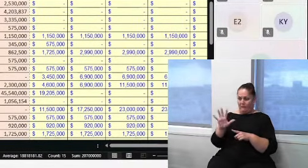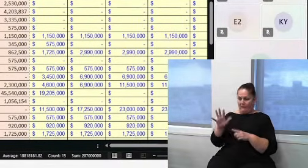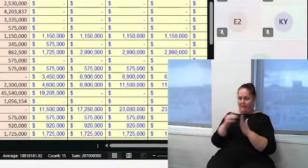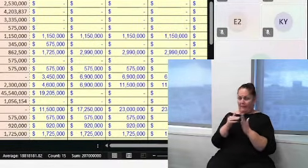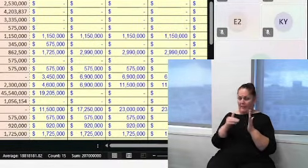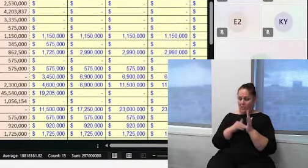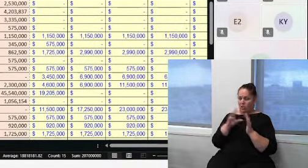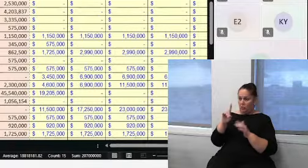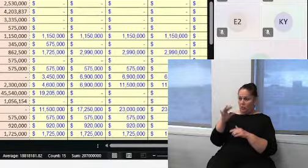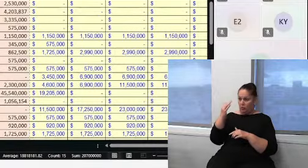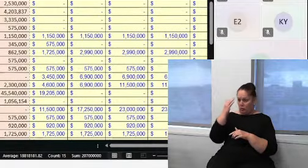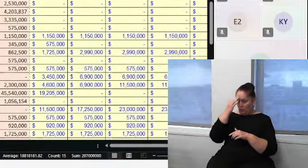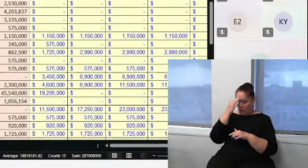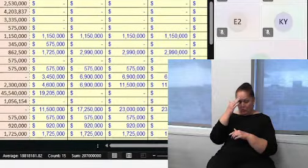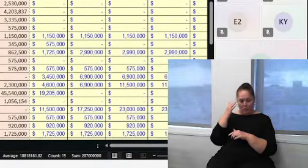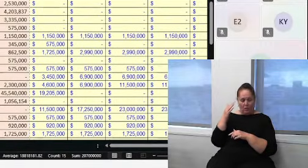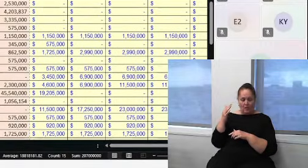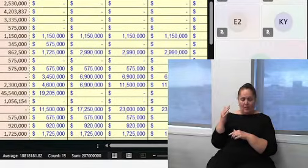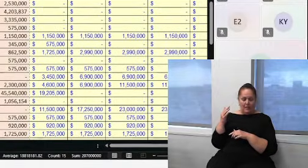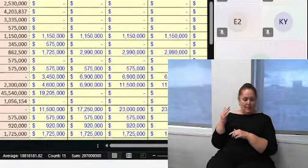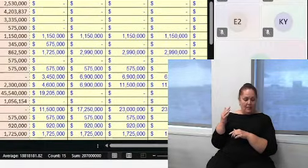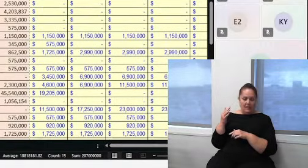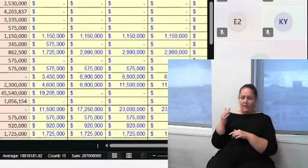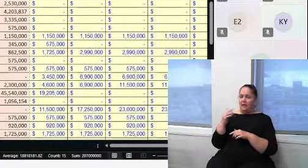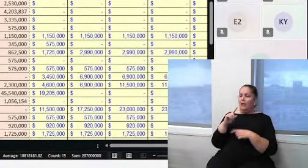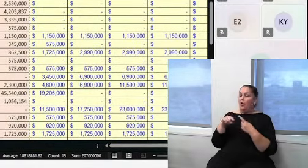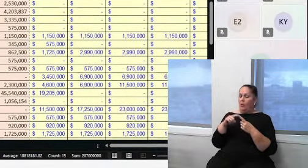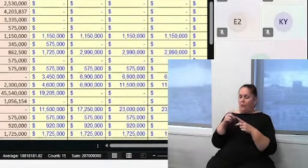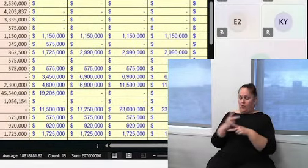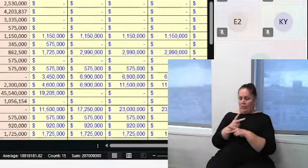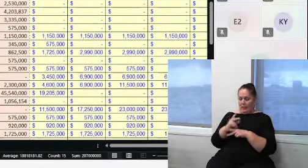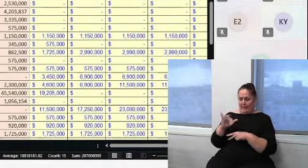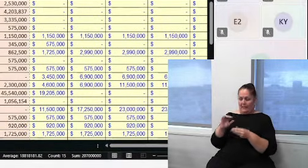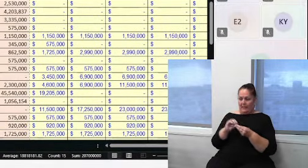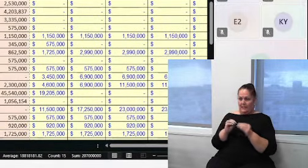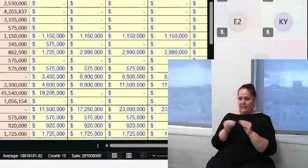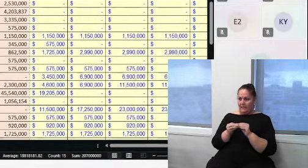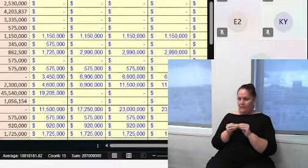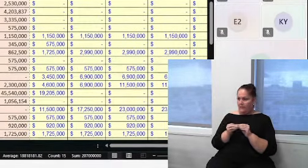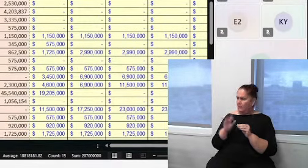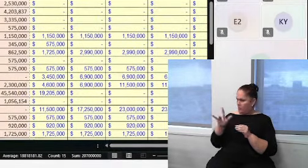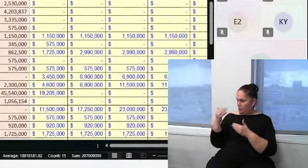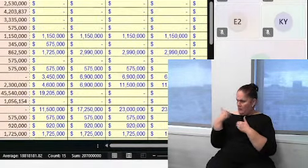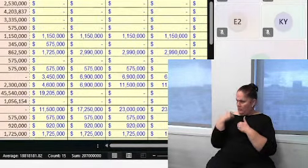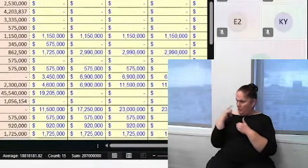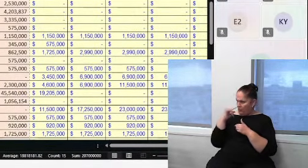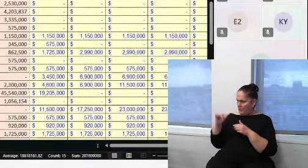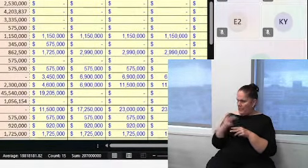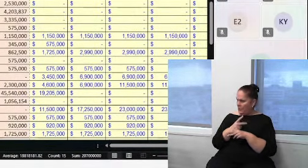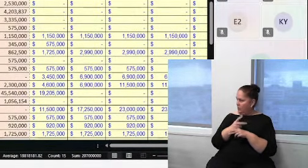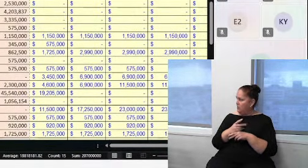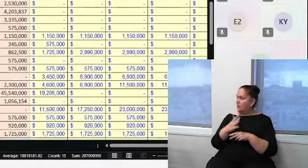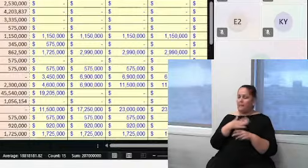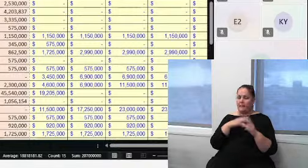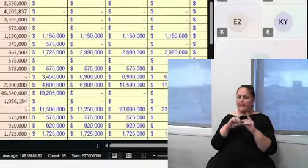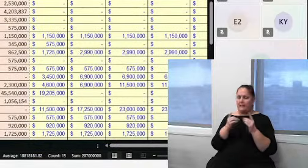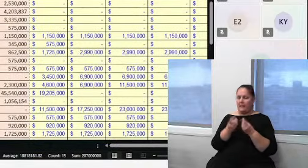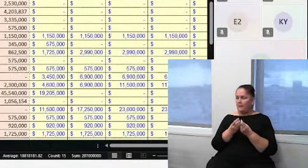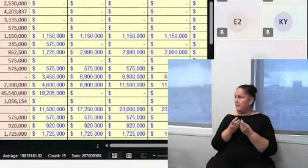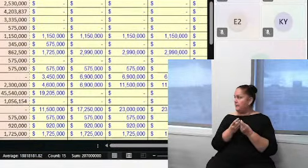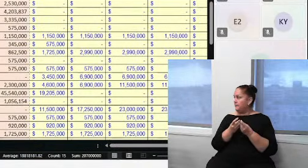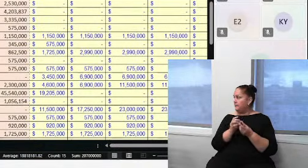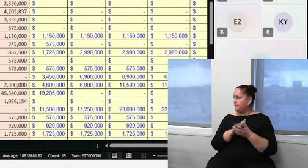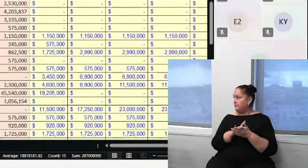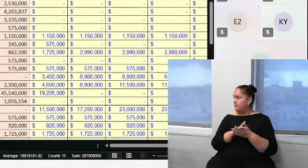million. Right. Do you know whether, when you calculated that number, by the way, were you responsible for calculating the